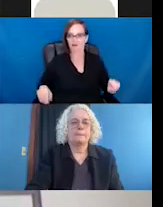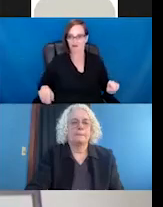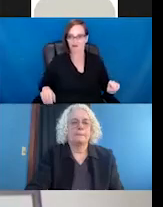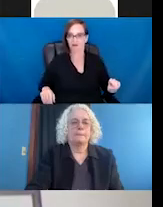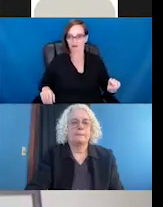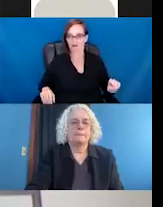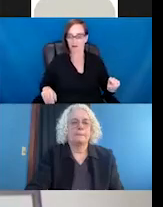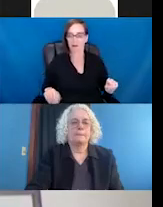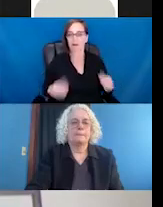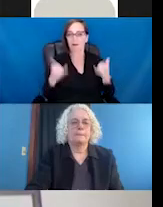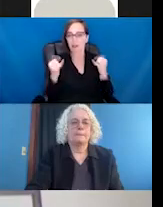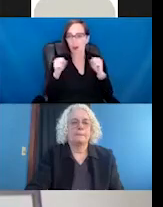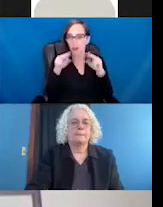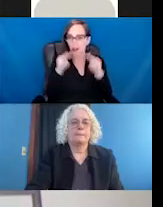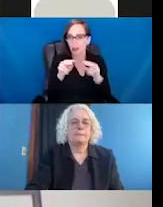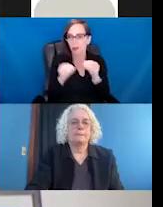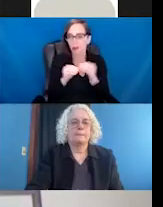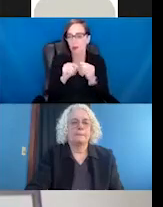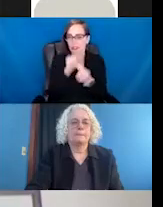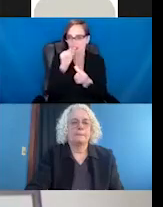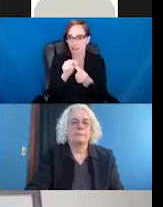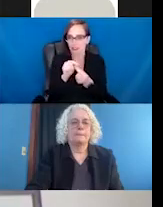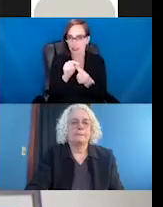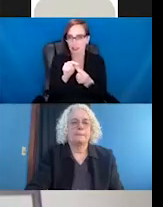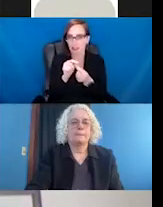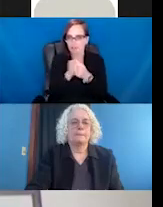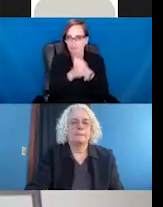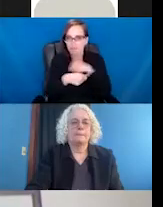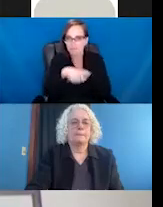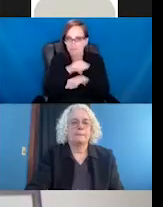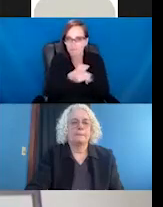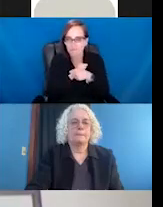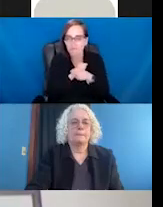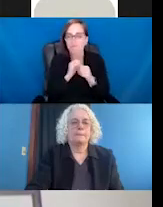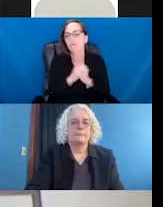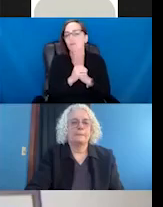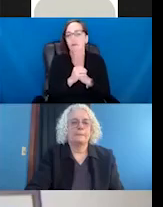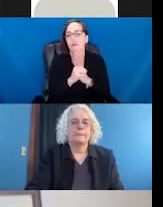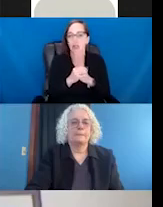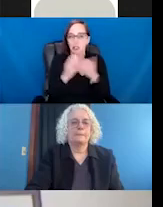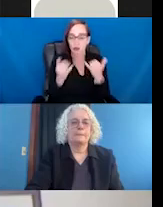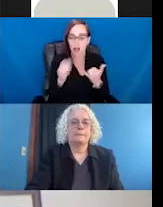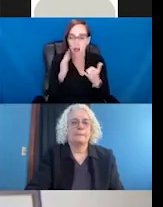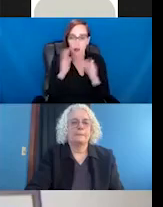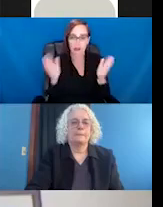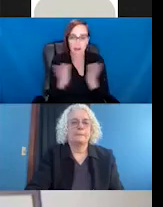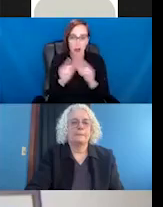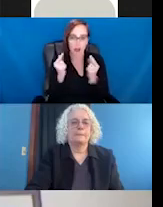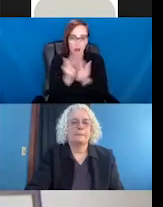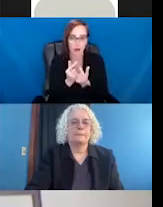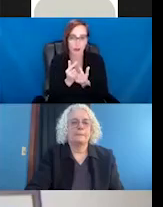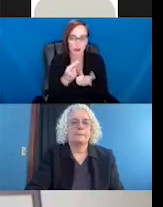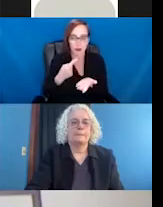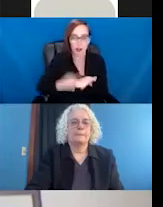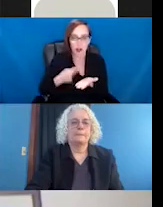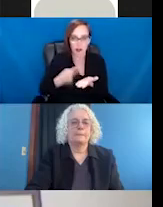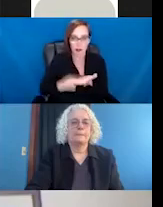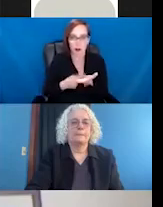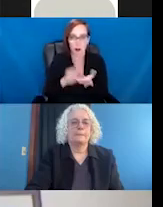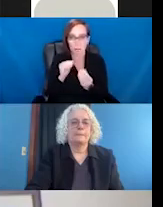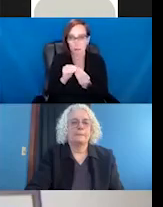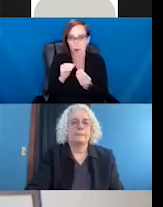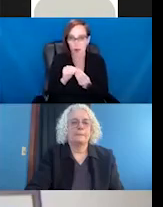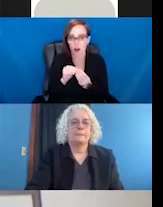to. So Elizabeth and Nick, I think we're going to pivot now to just small groups, just to kind of talk about